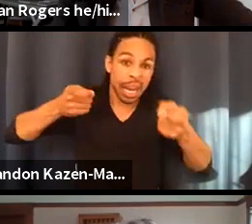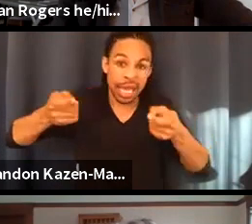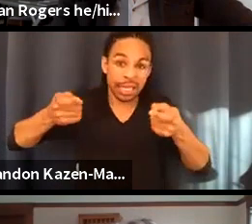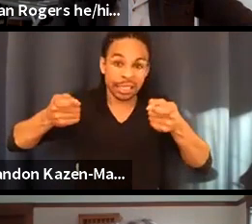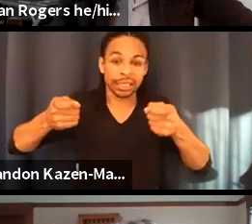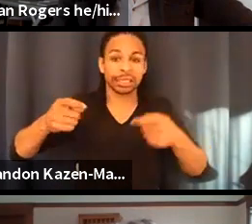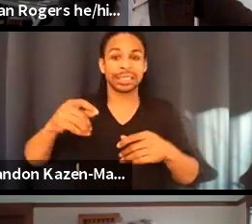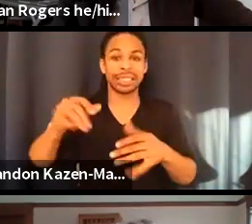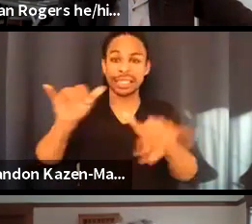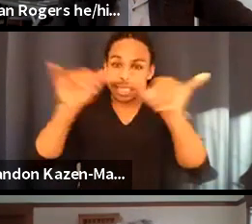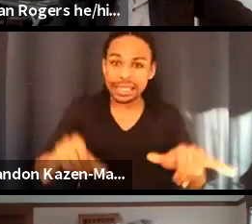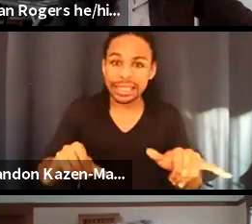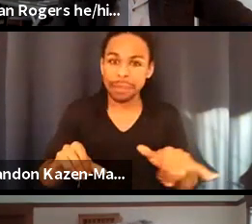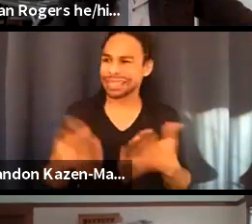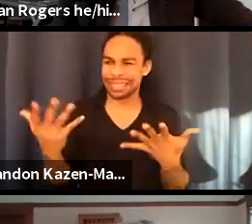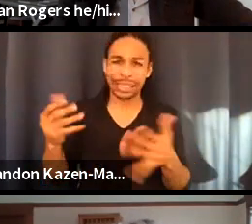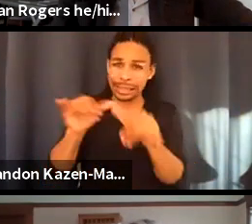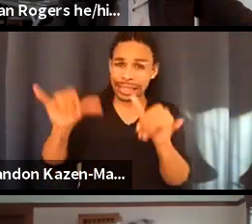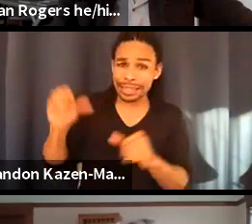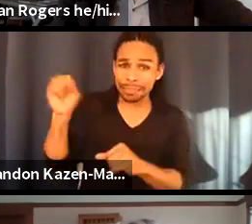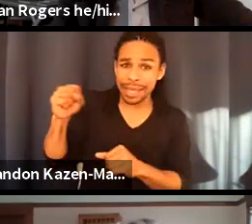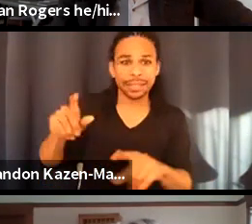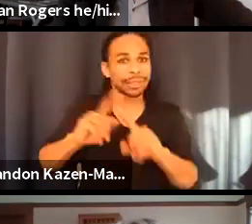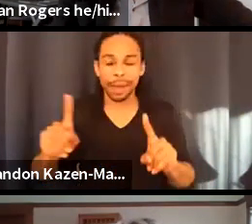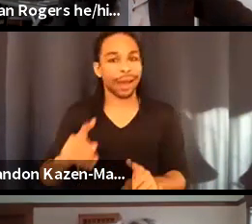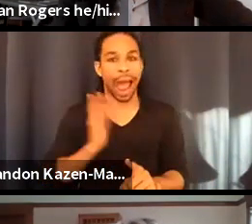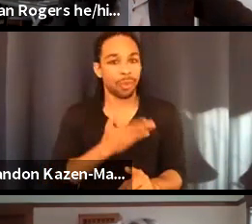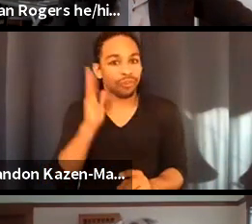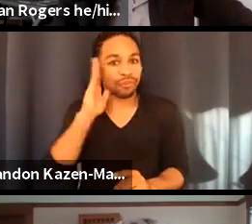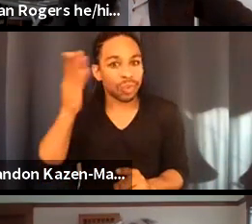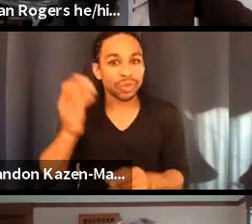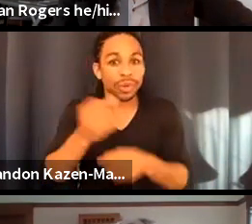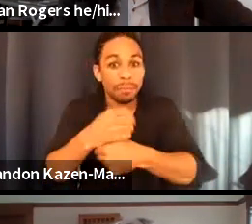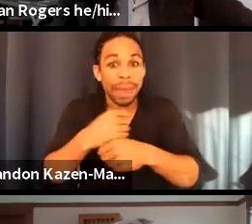and act and care for one another.